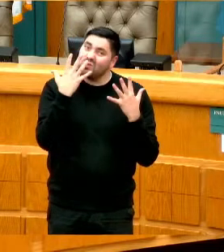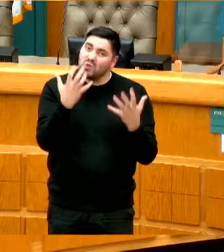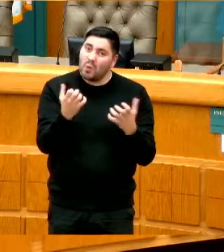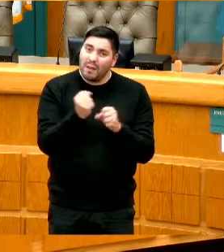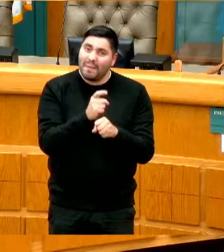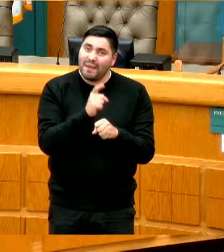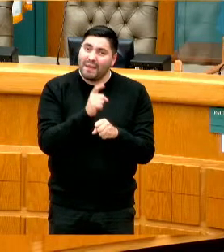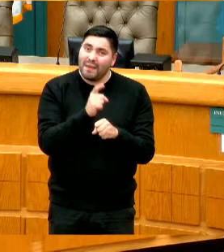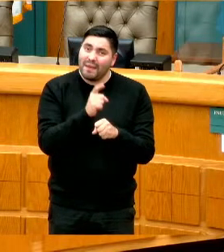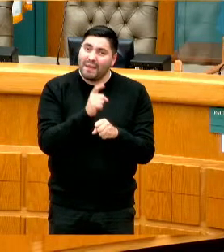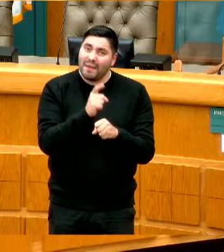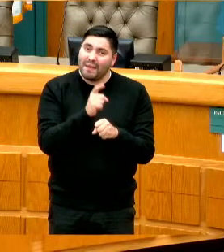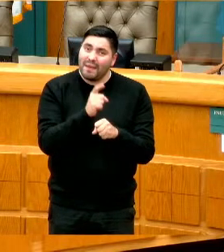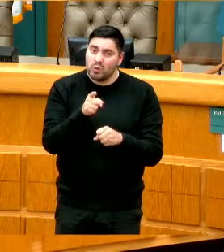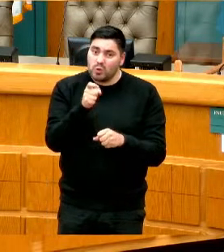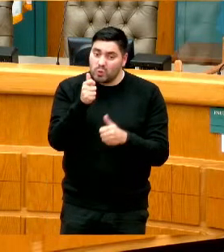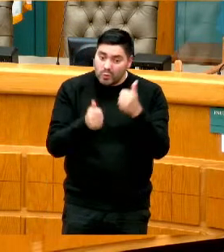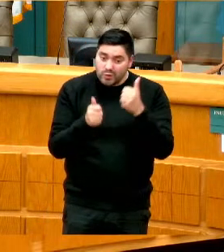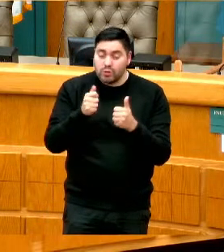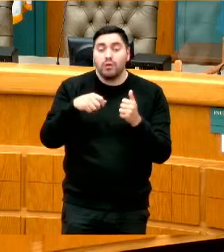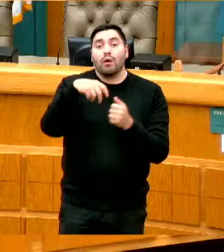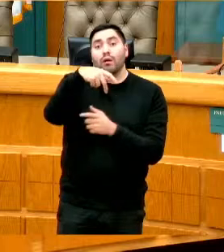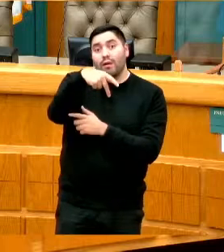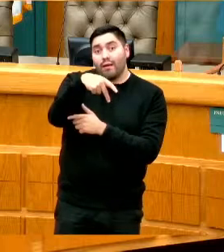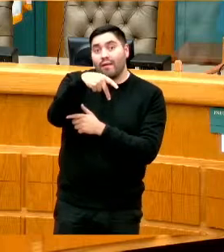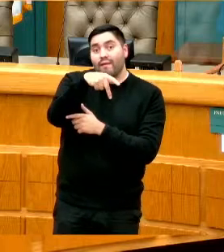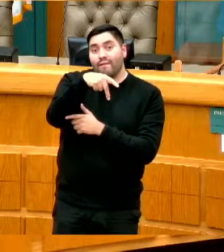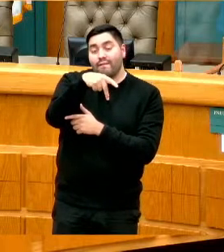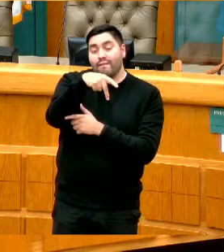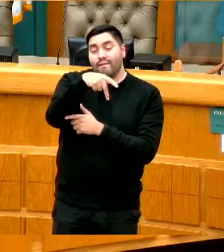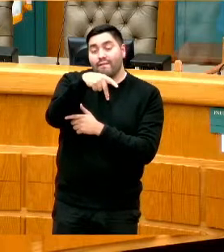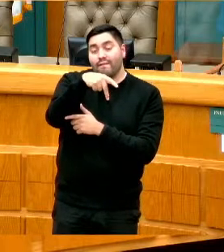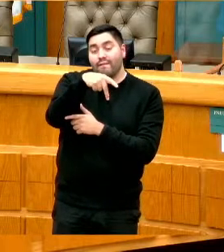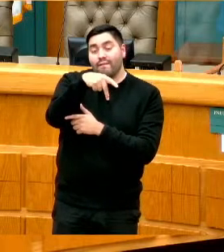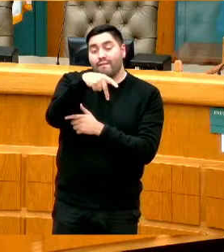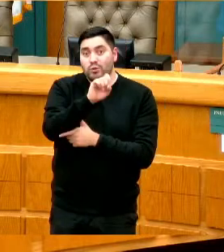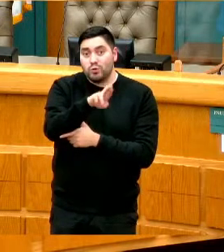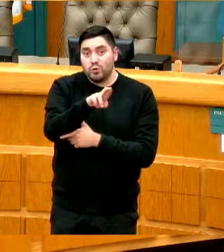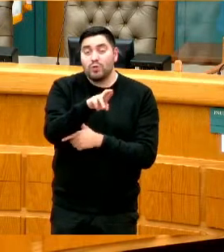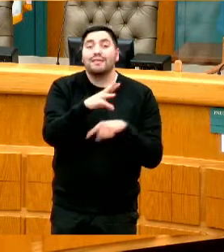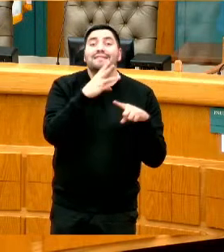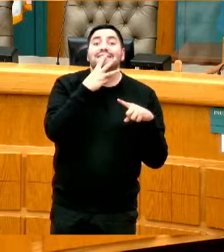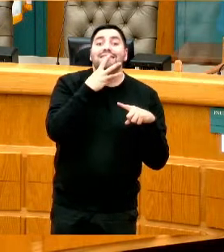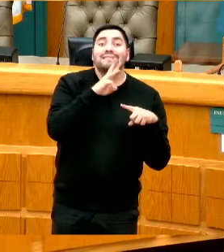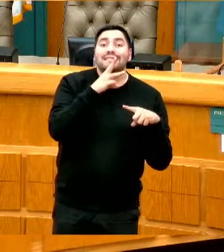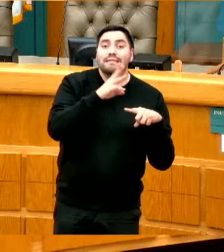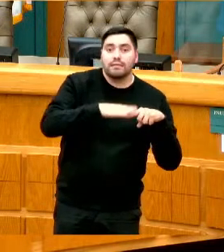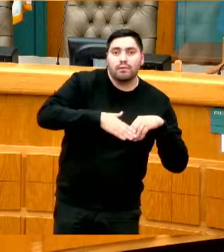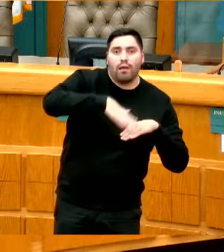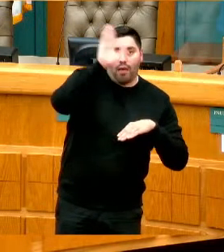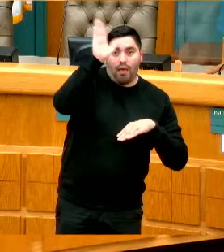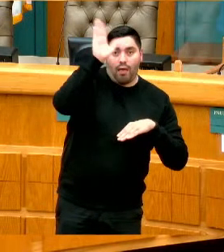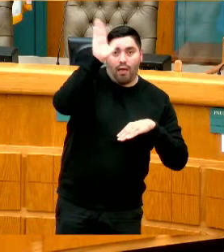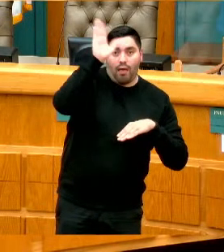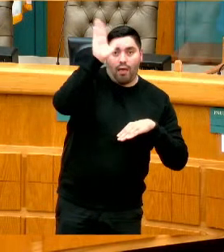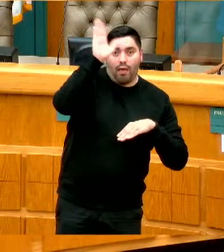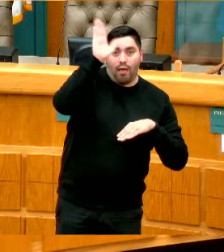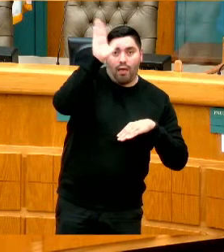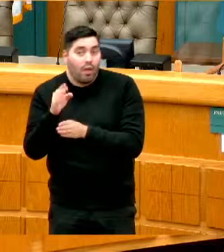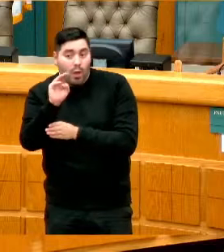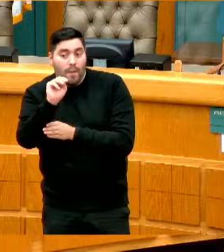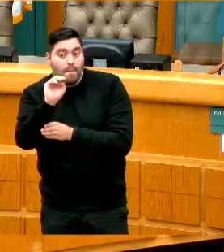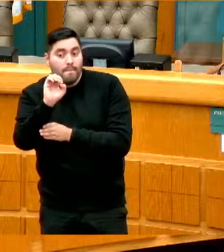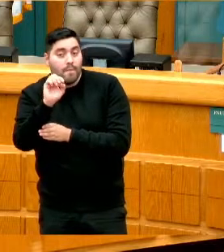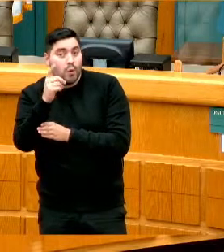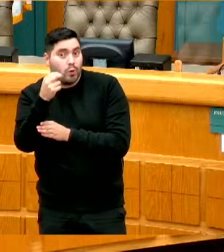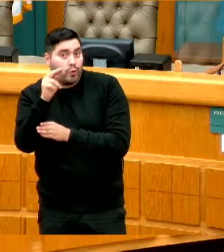you're using. So Pfizer is for persons 16 years of age or older. However, Moderna and the